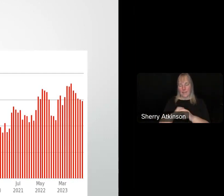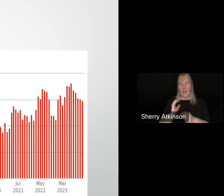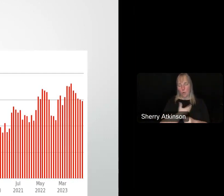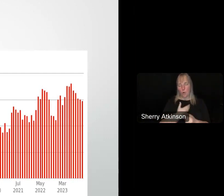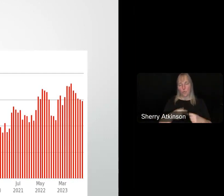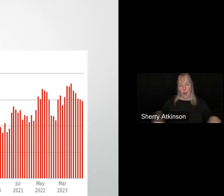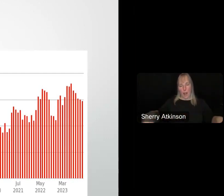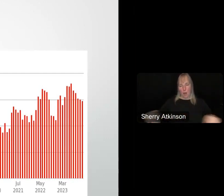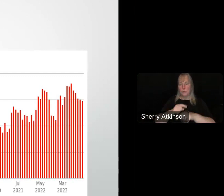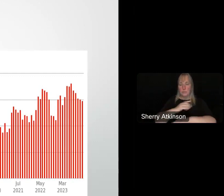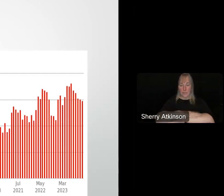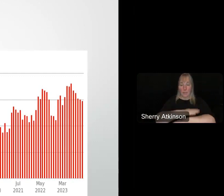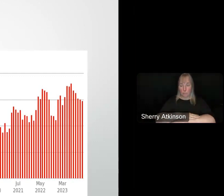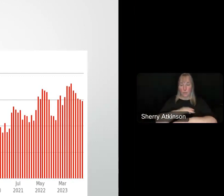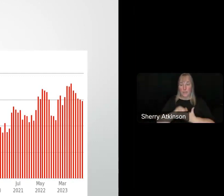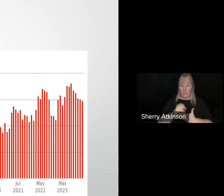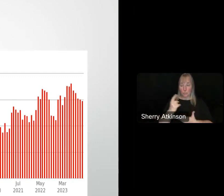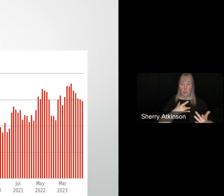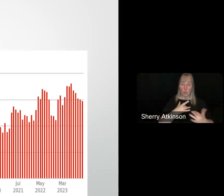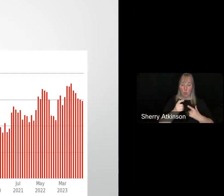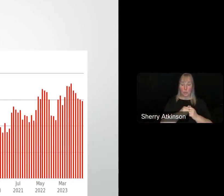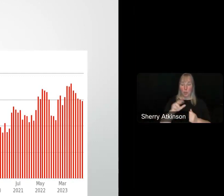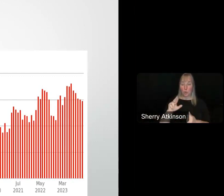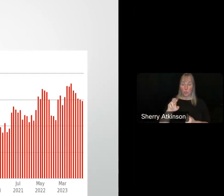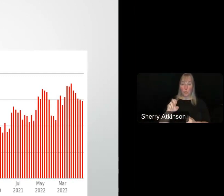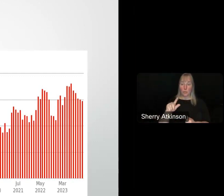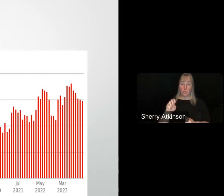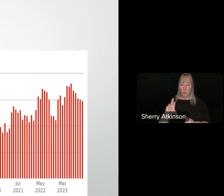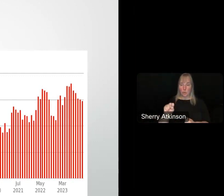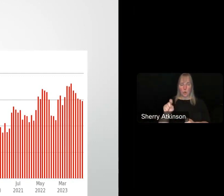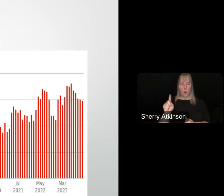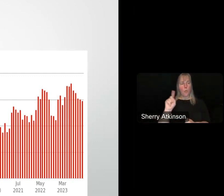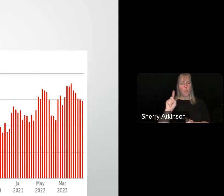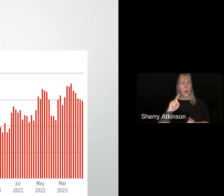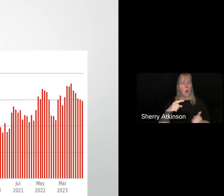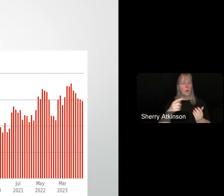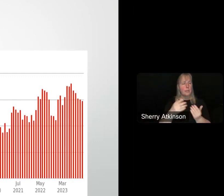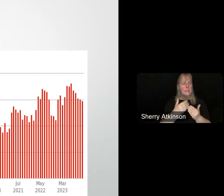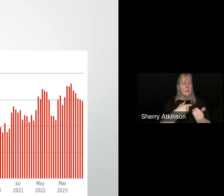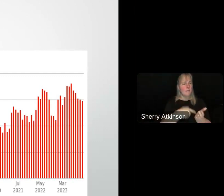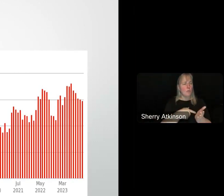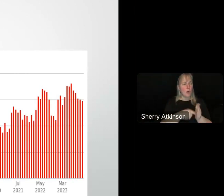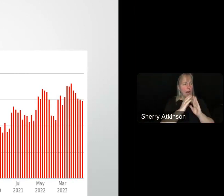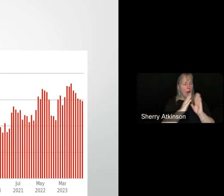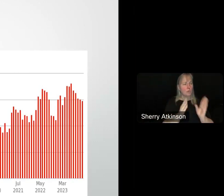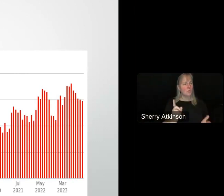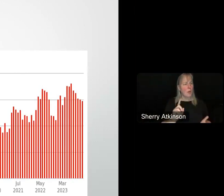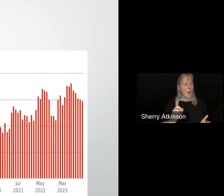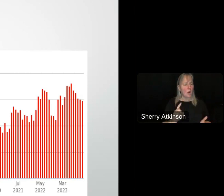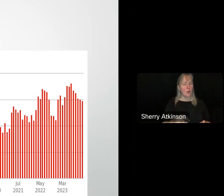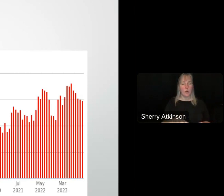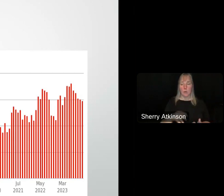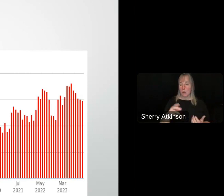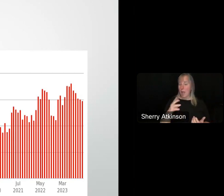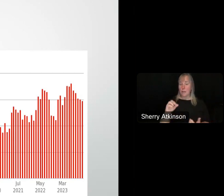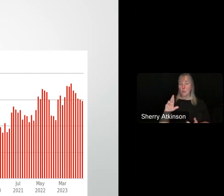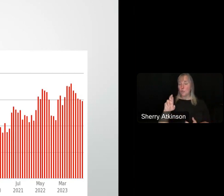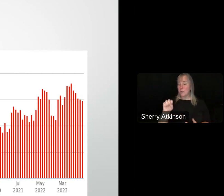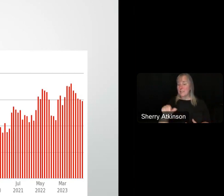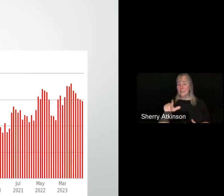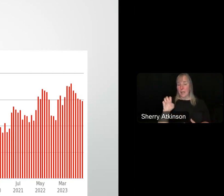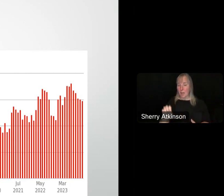with our realtors right now of where are the affordable houses at right now? Where are the resale affordable houses, and can